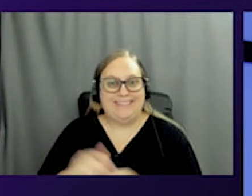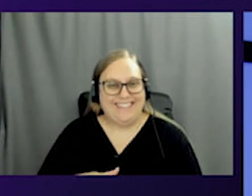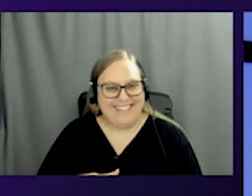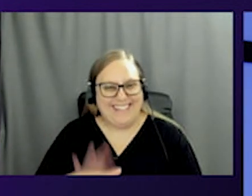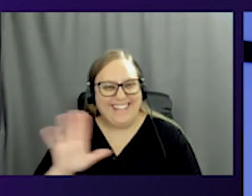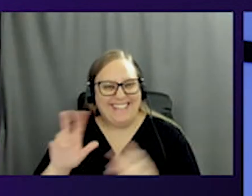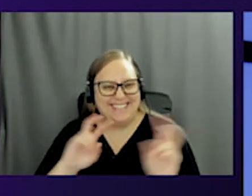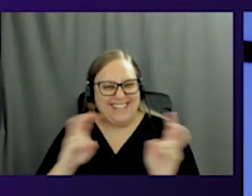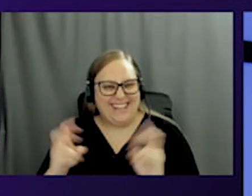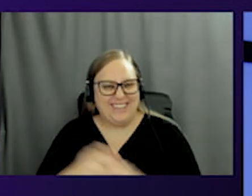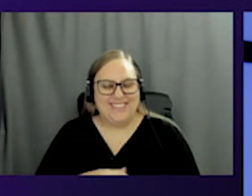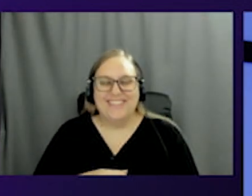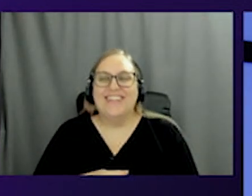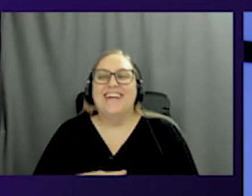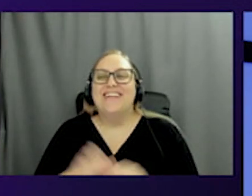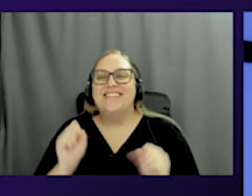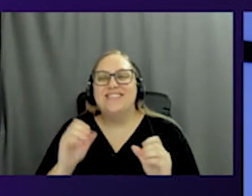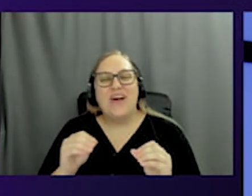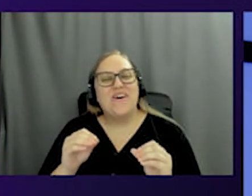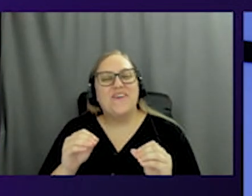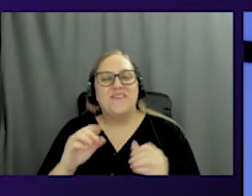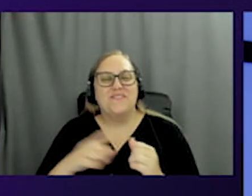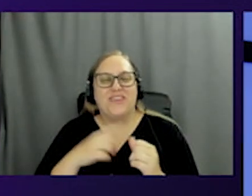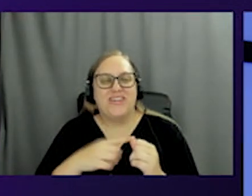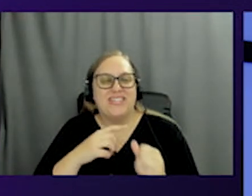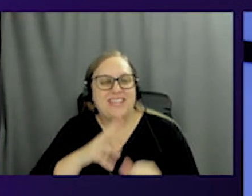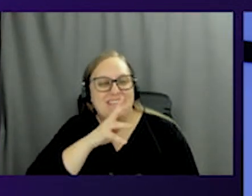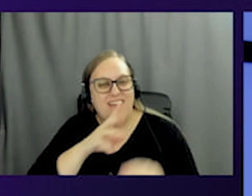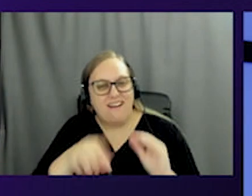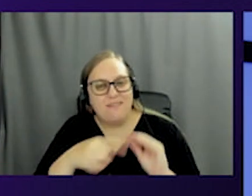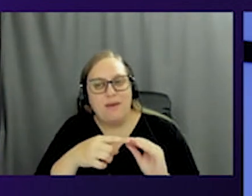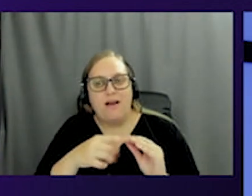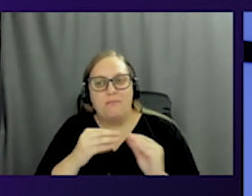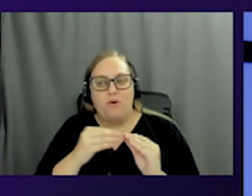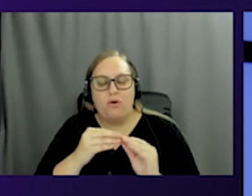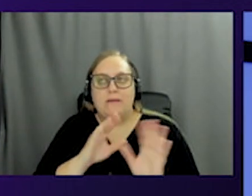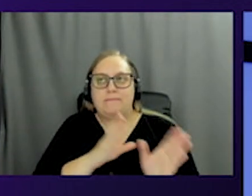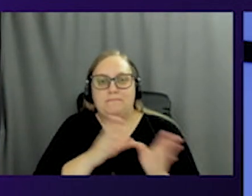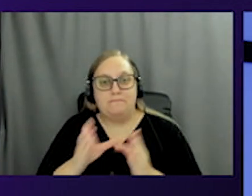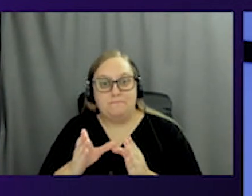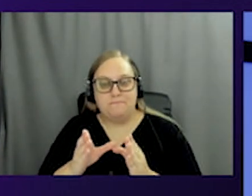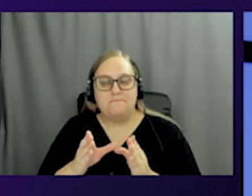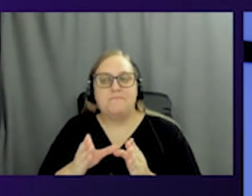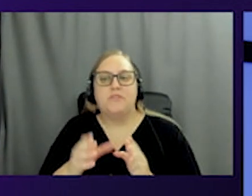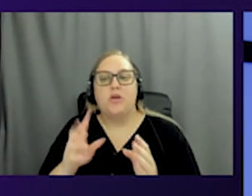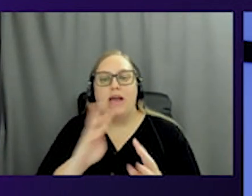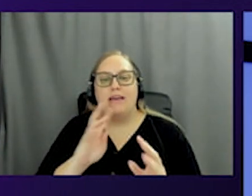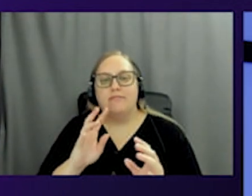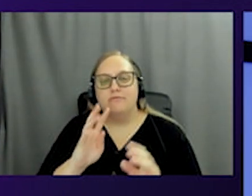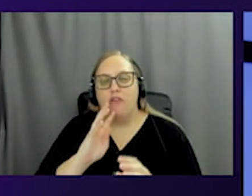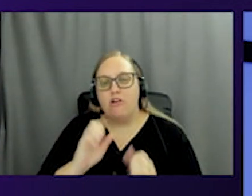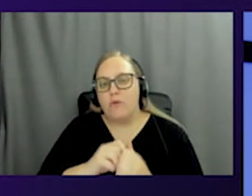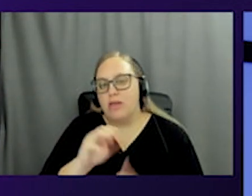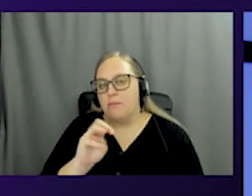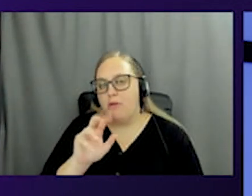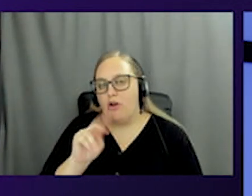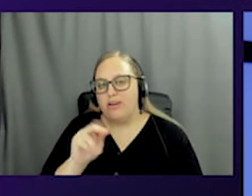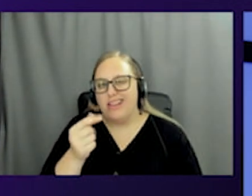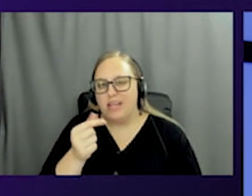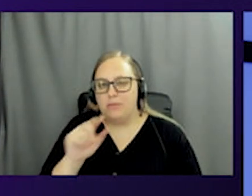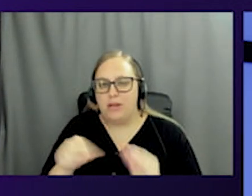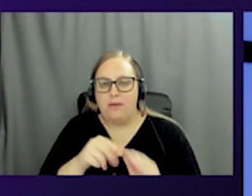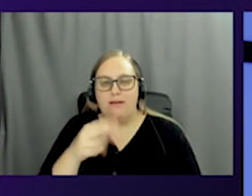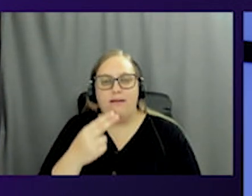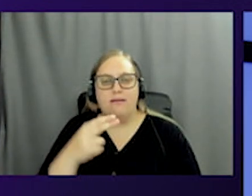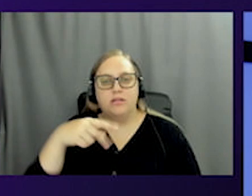So, but let's first talk. I introduced with Martin here a little bit about HPC, but I think for